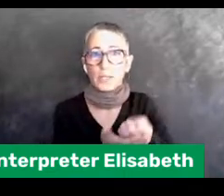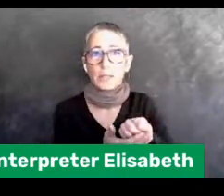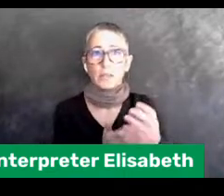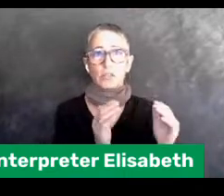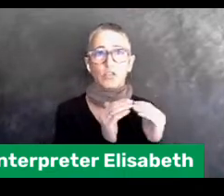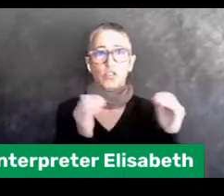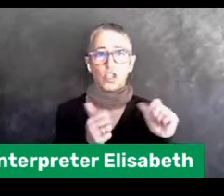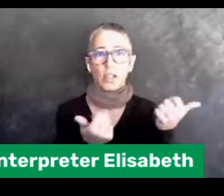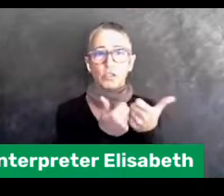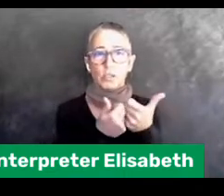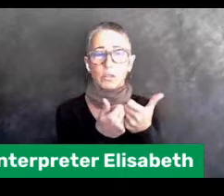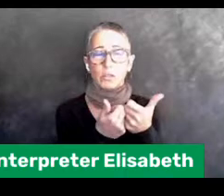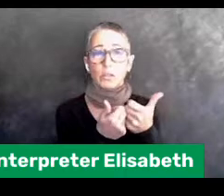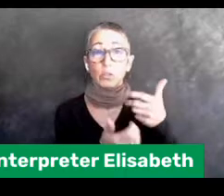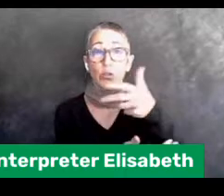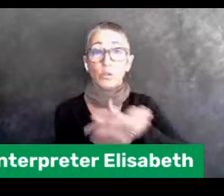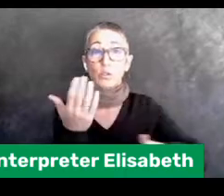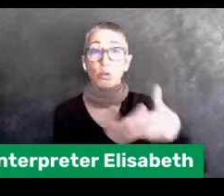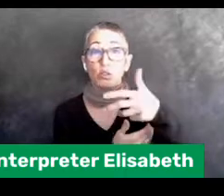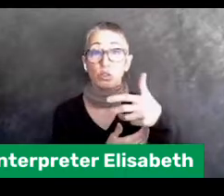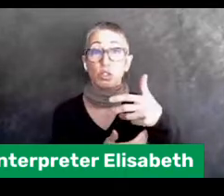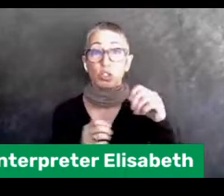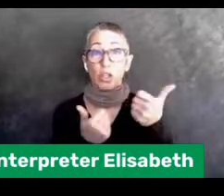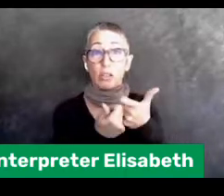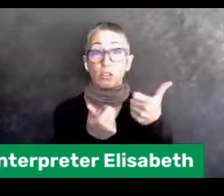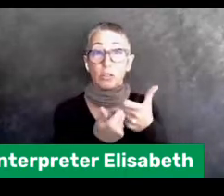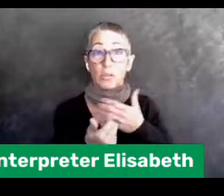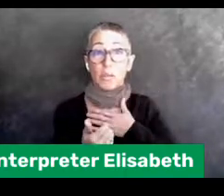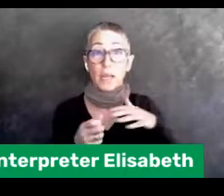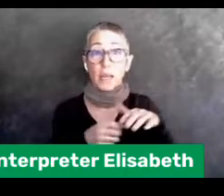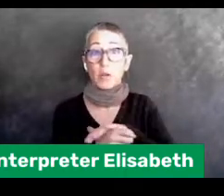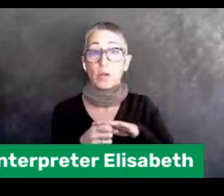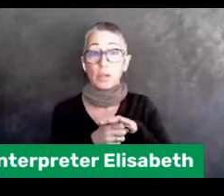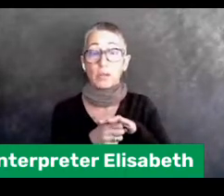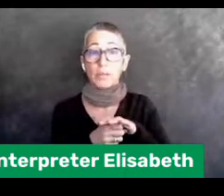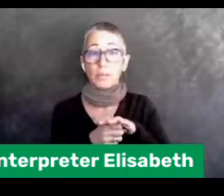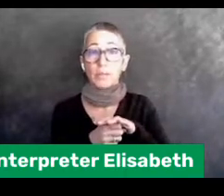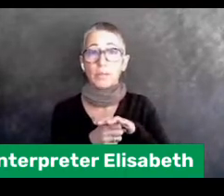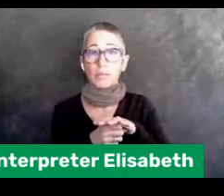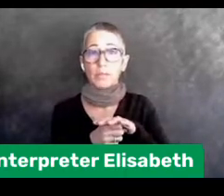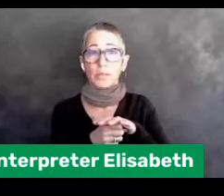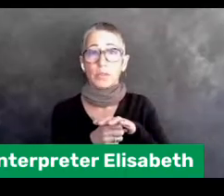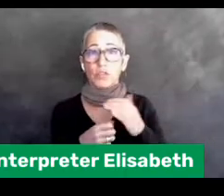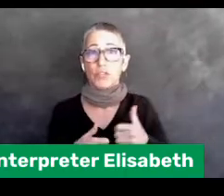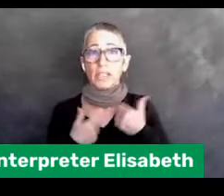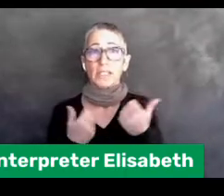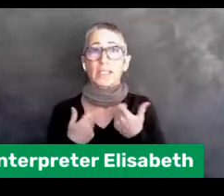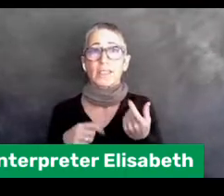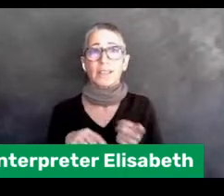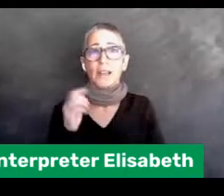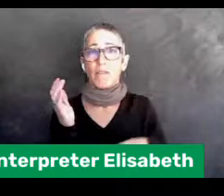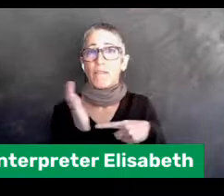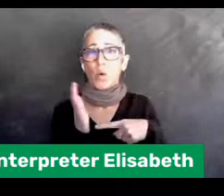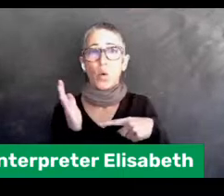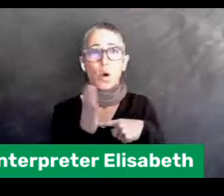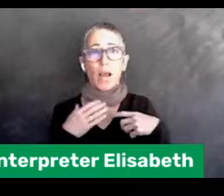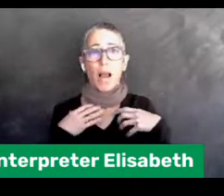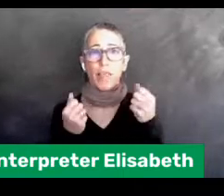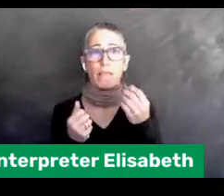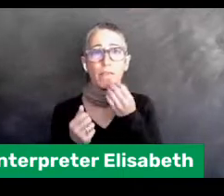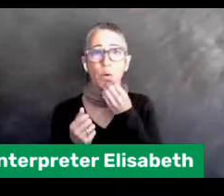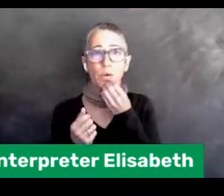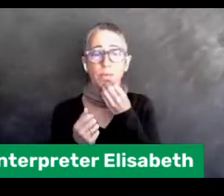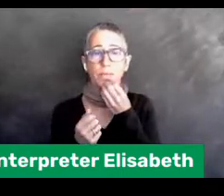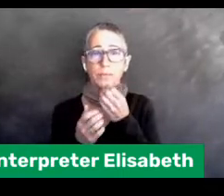these social and economic challenges in my neighborhood, Austin residents simply cannot afford healthy foods and